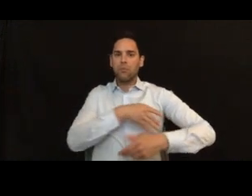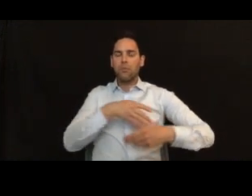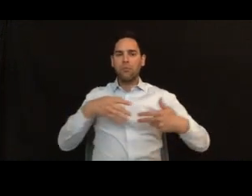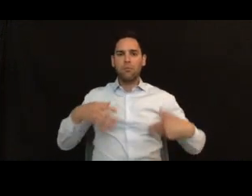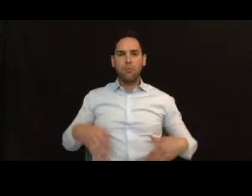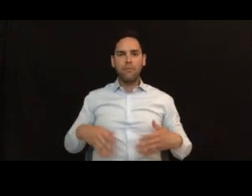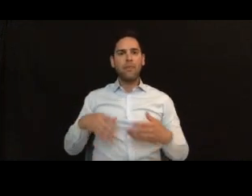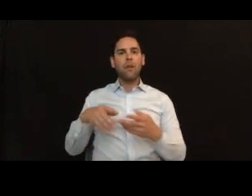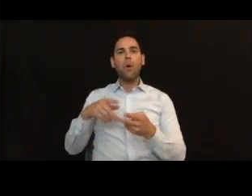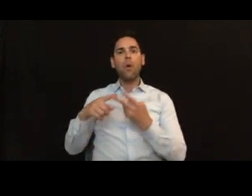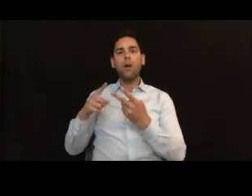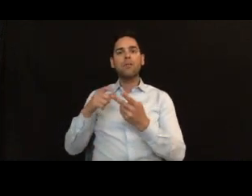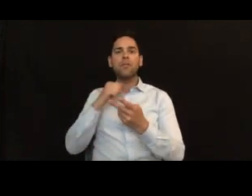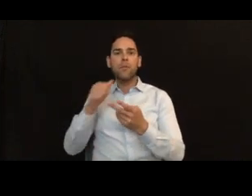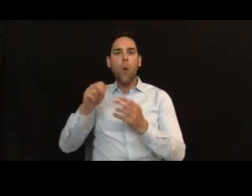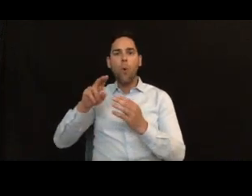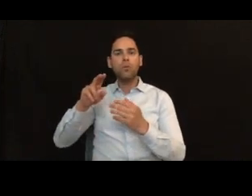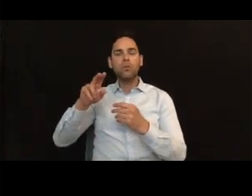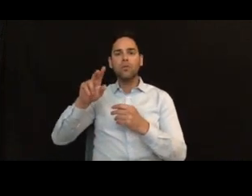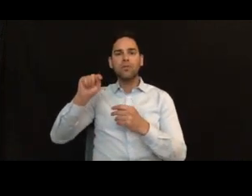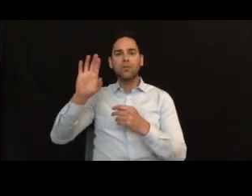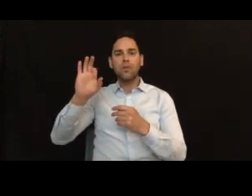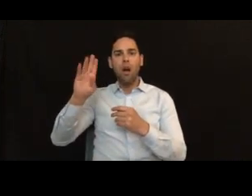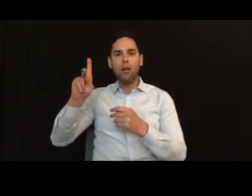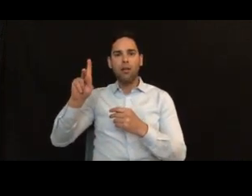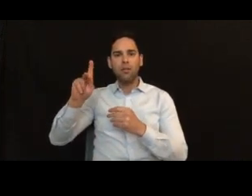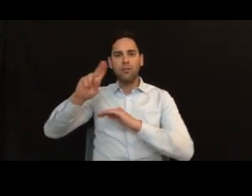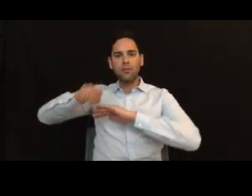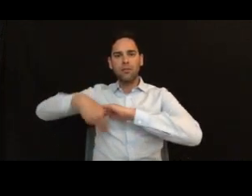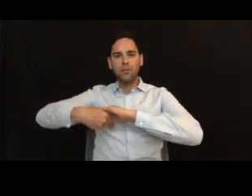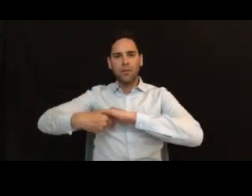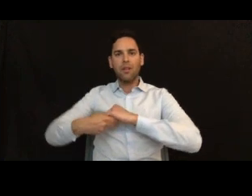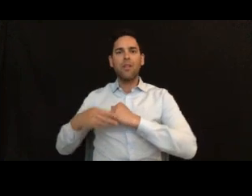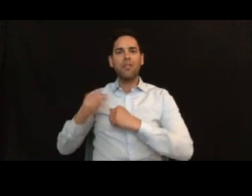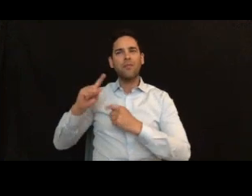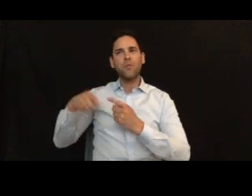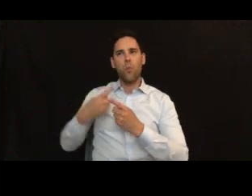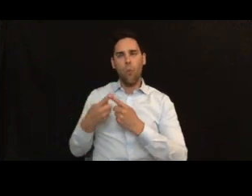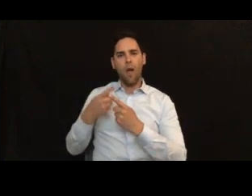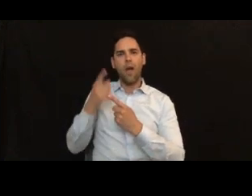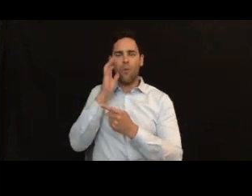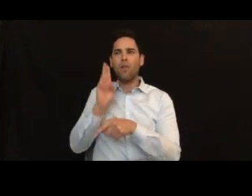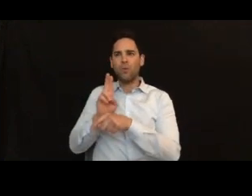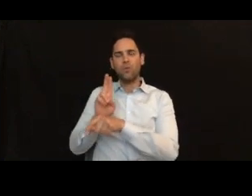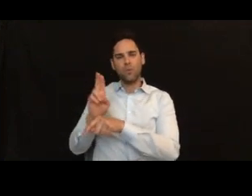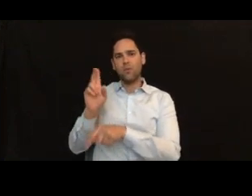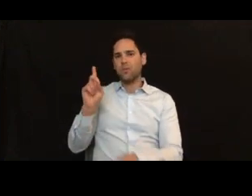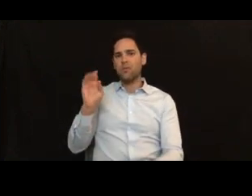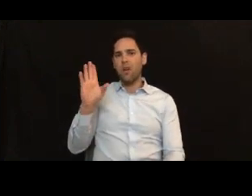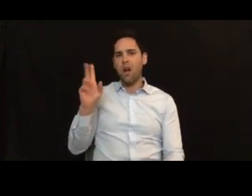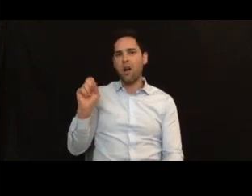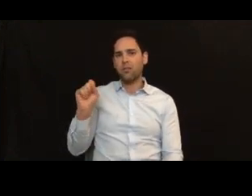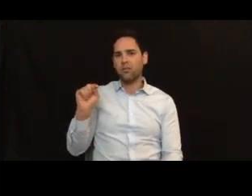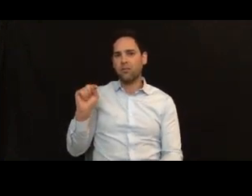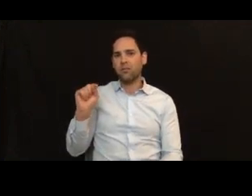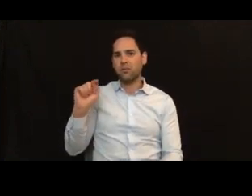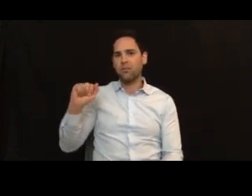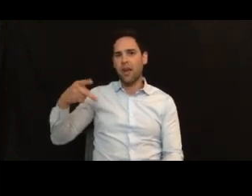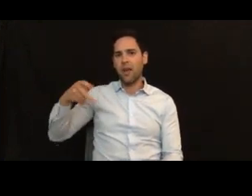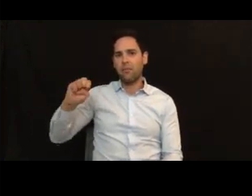will, a male identified drag queen will use duct tape to basically pull their genitalia back to hide